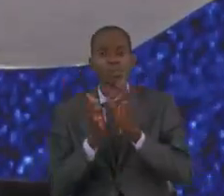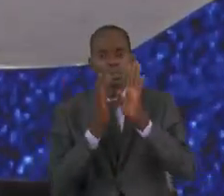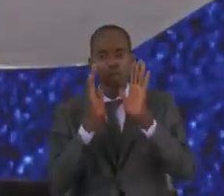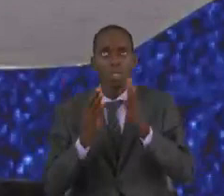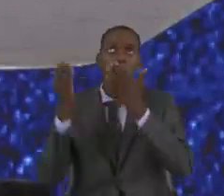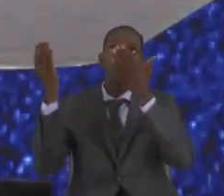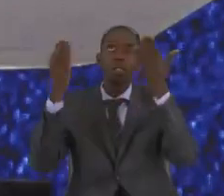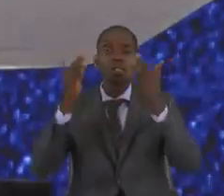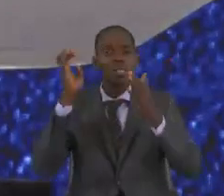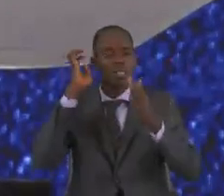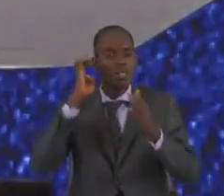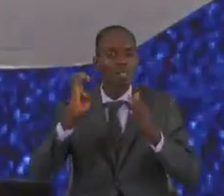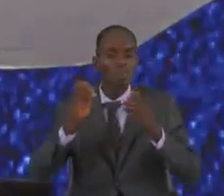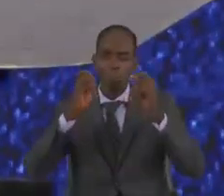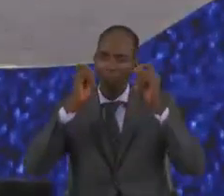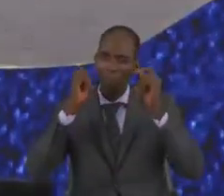service.